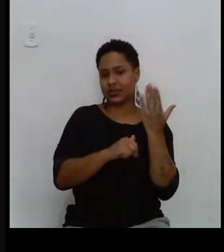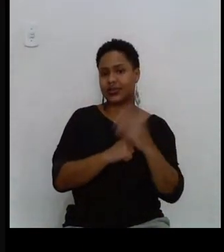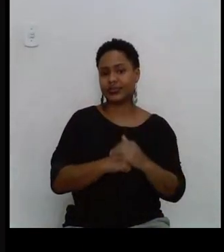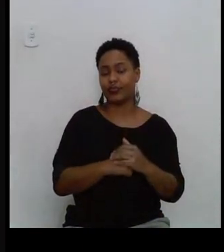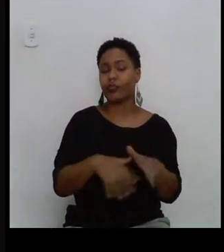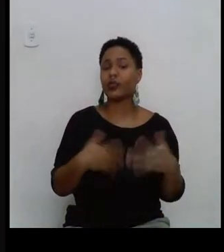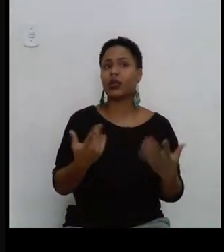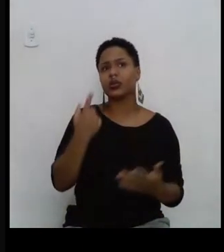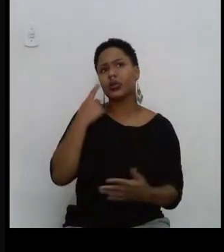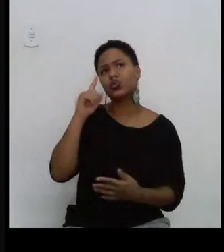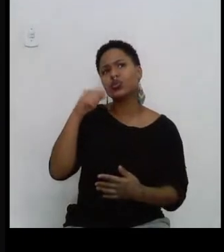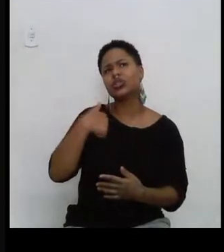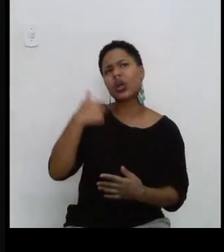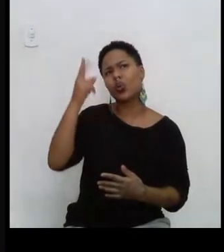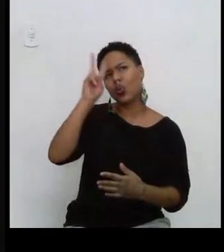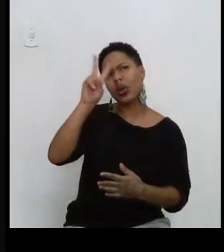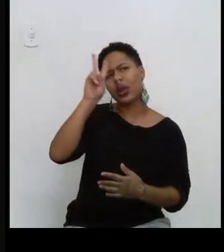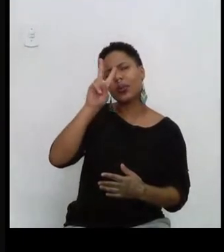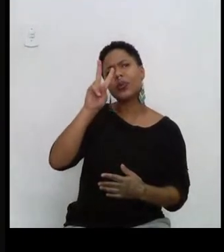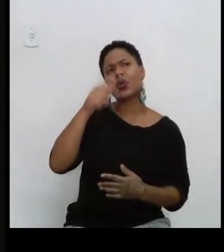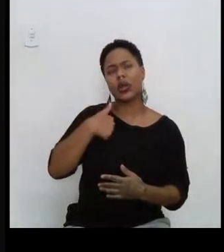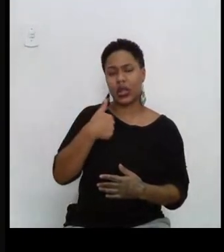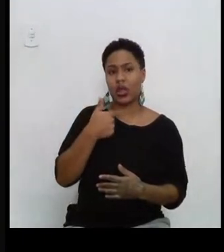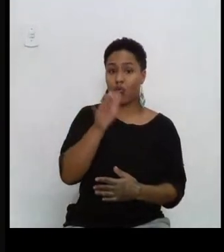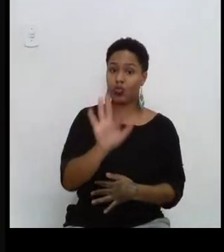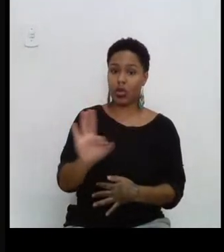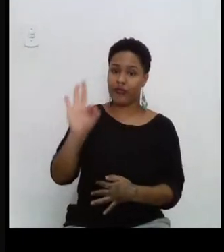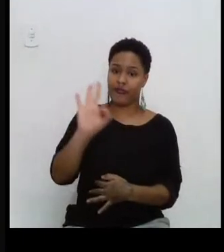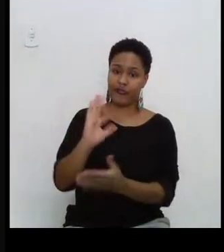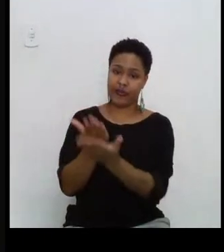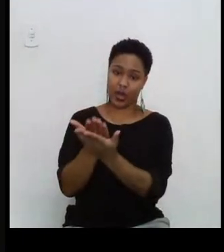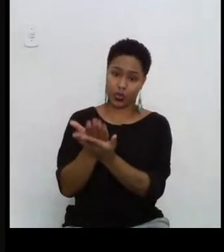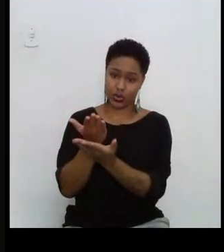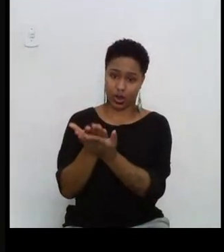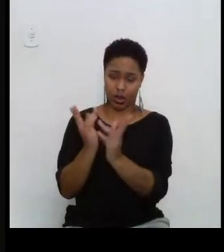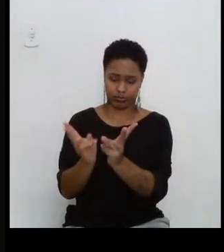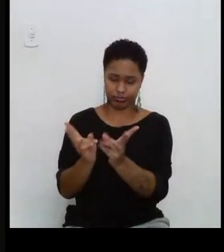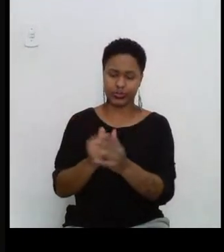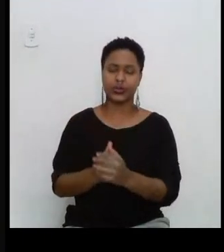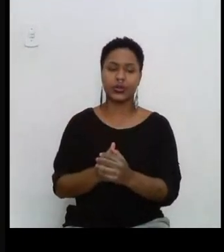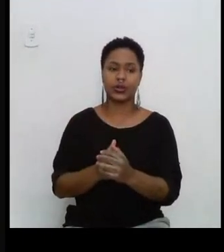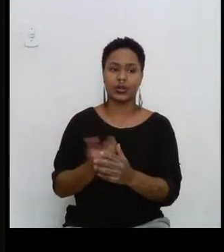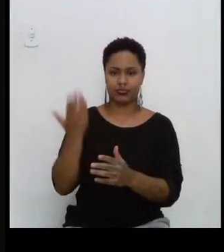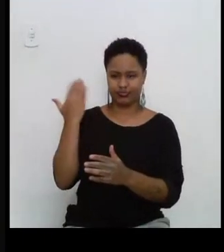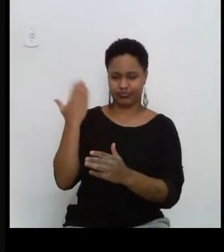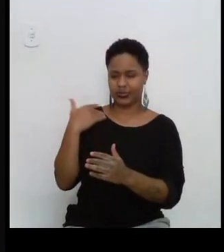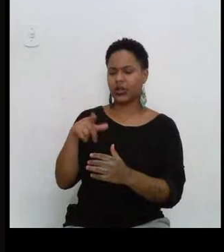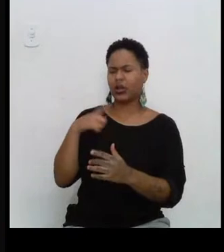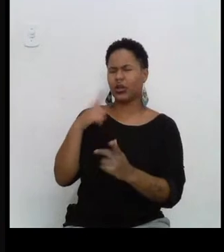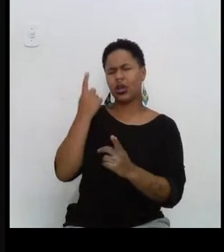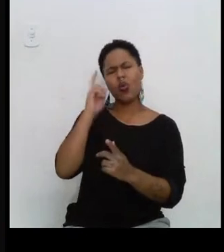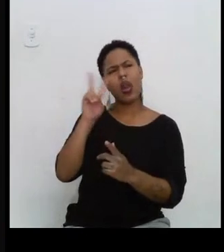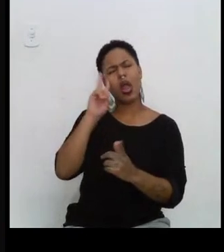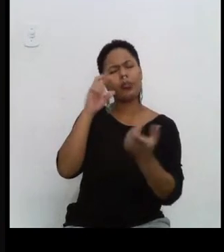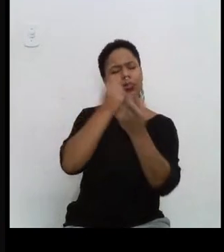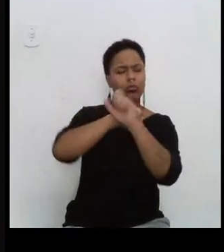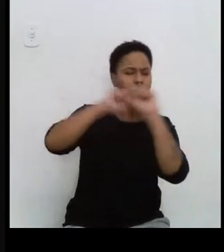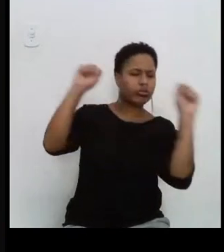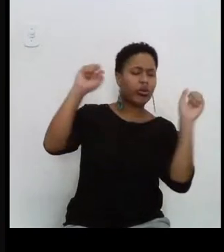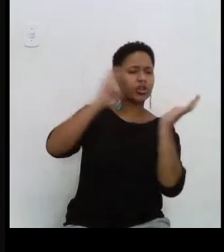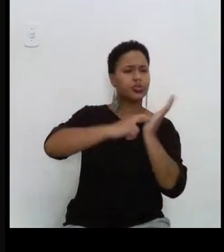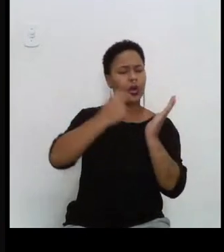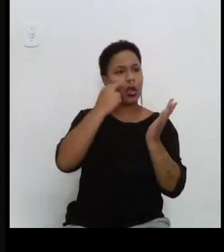hostels in Collection and plan and remember we can count your Money in just like this Newspaper